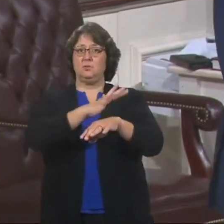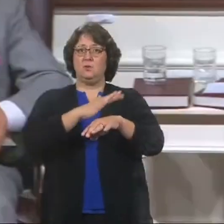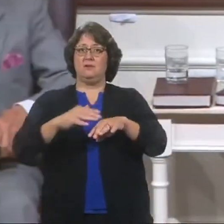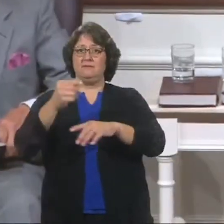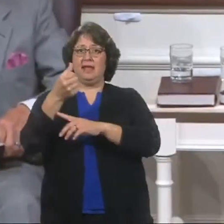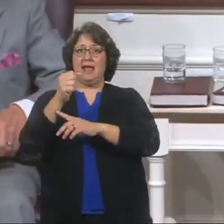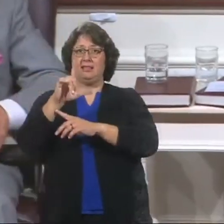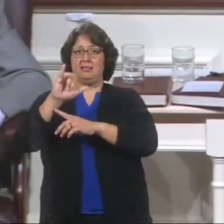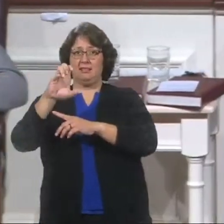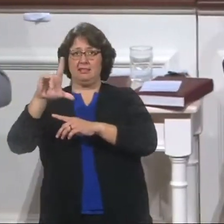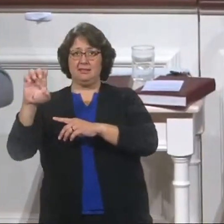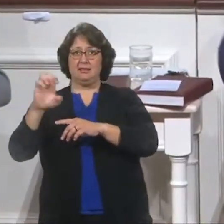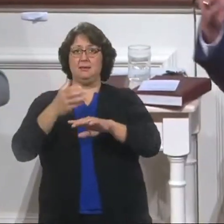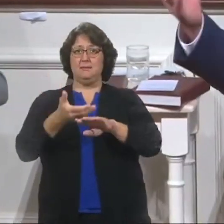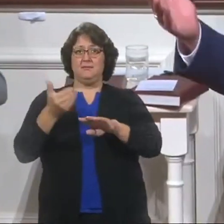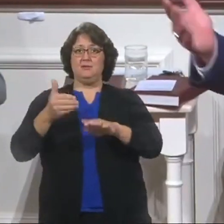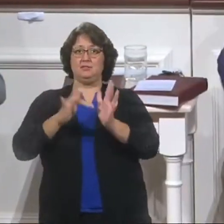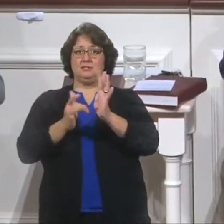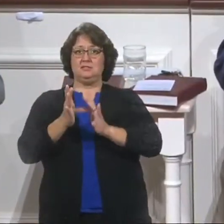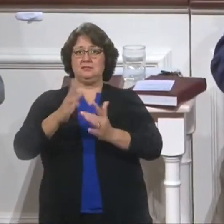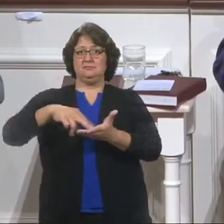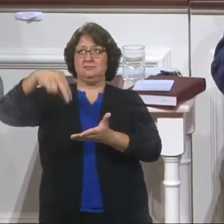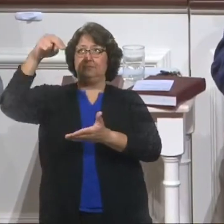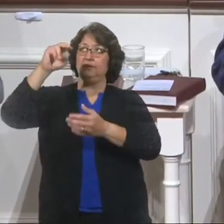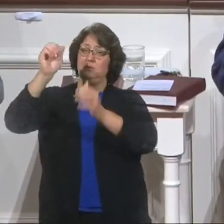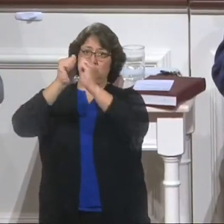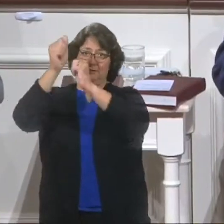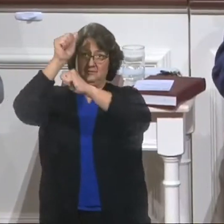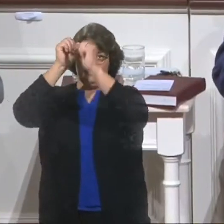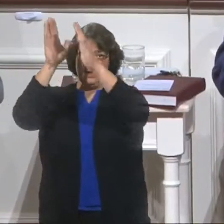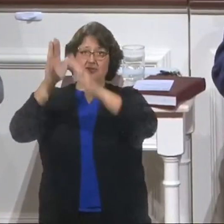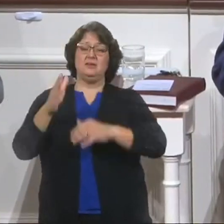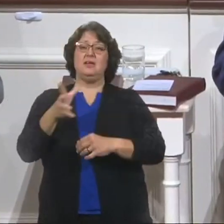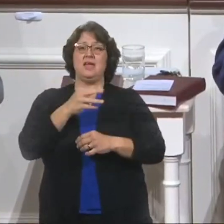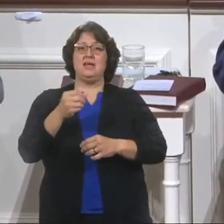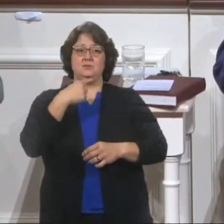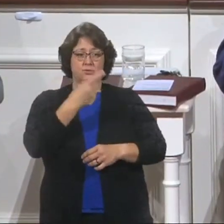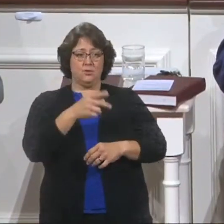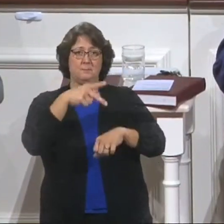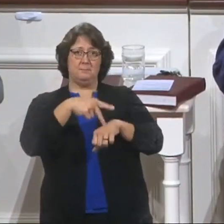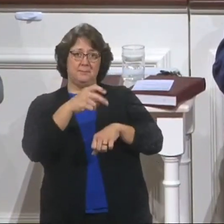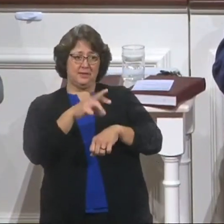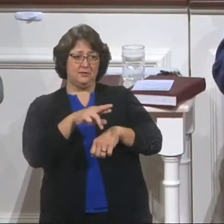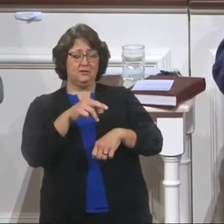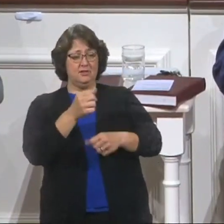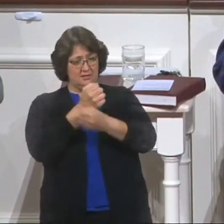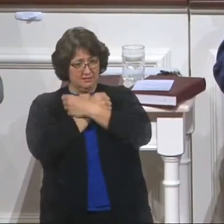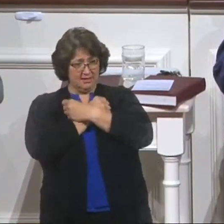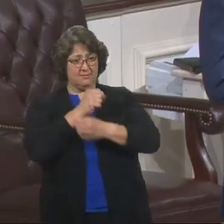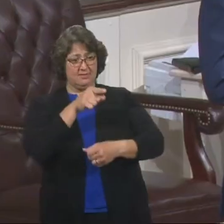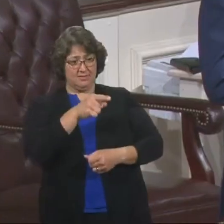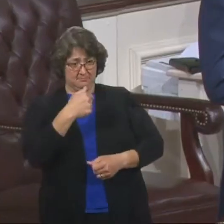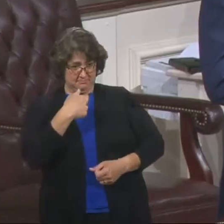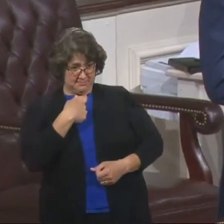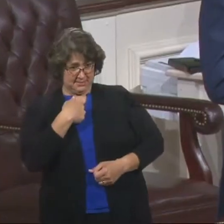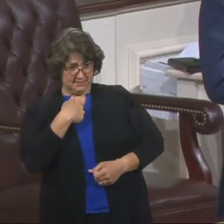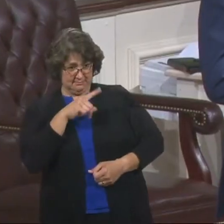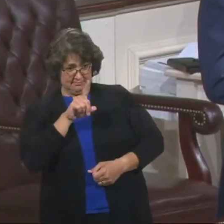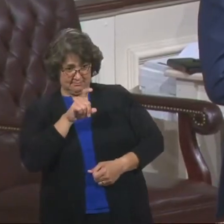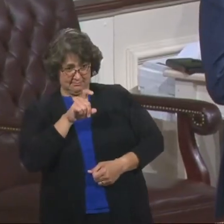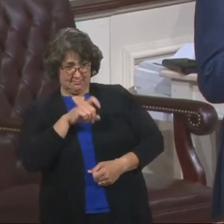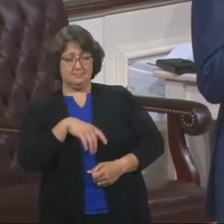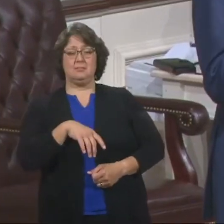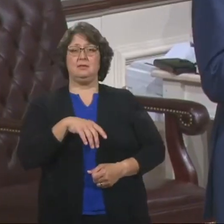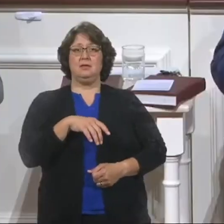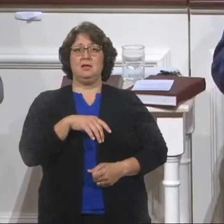and go to be with his Father within the next few days. And he said to Peter, lovest thou me?